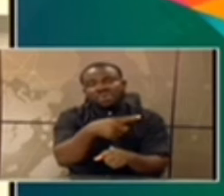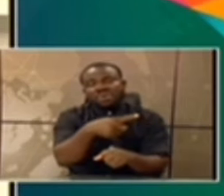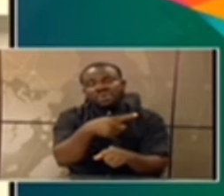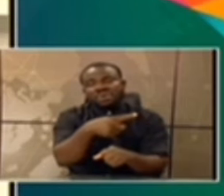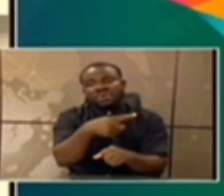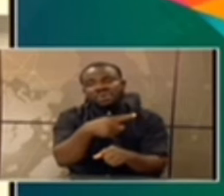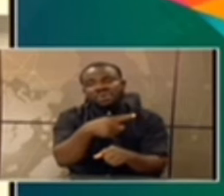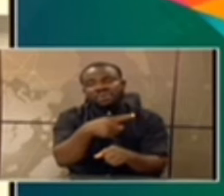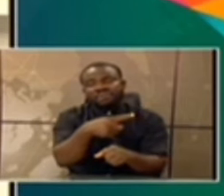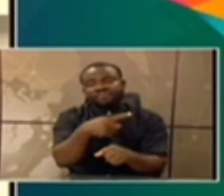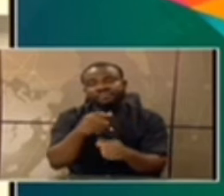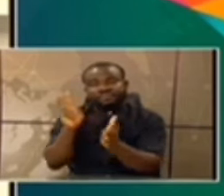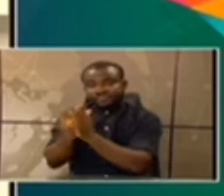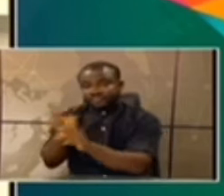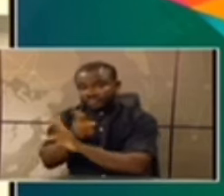yanku ana